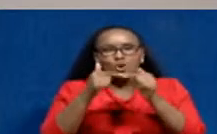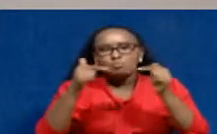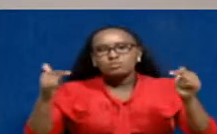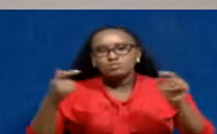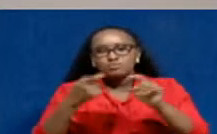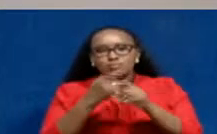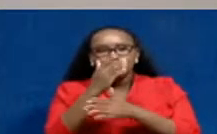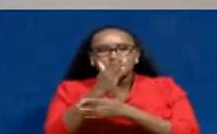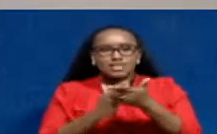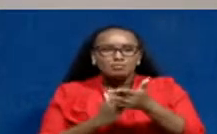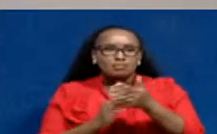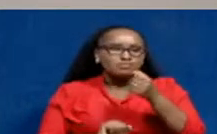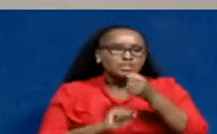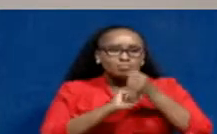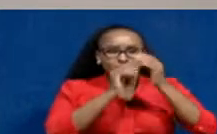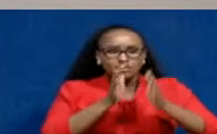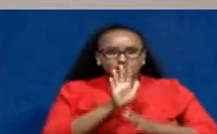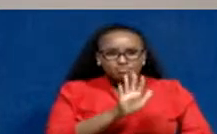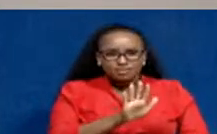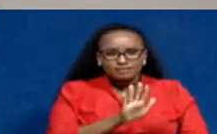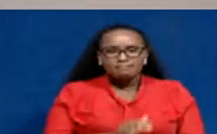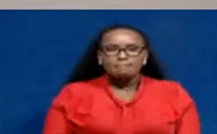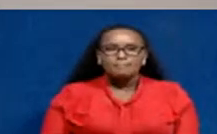from some of his own supporters?